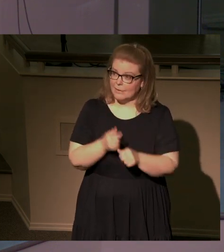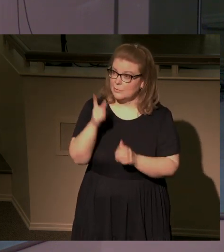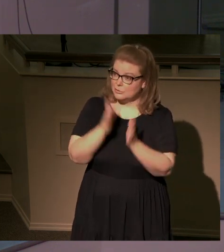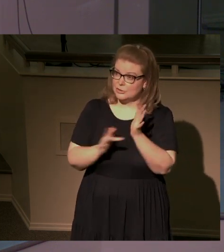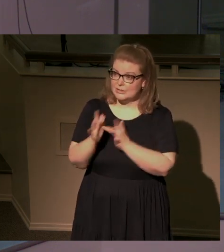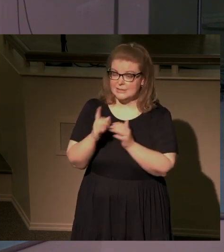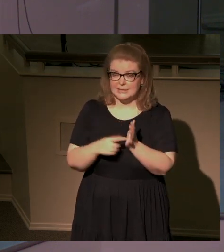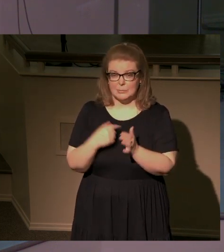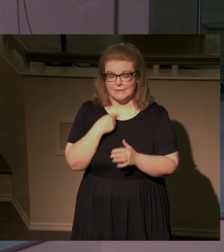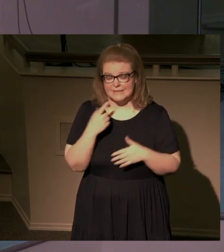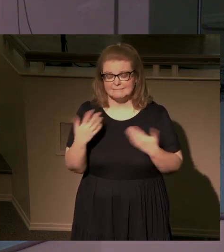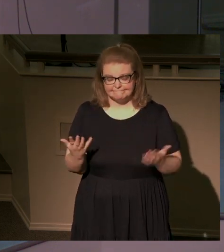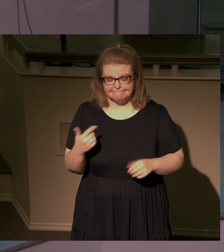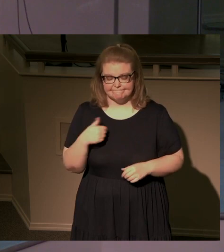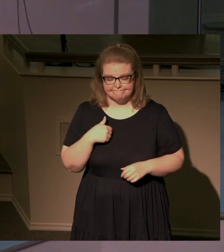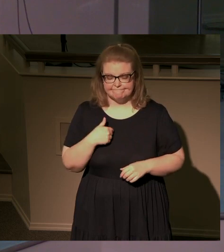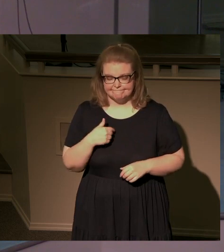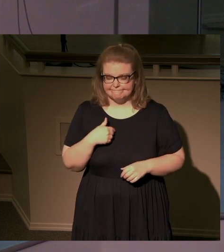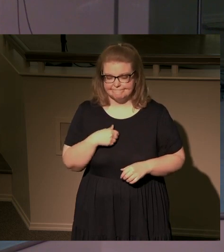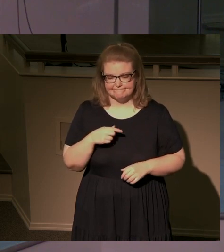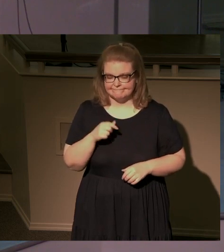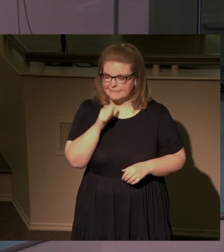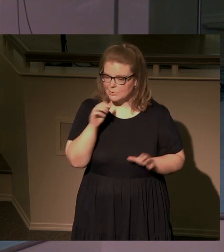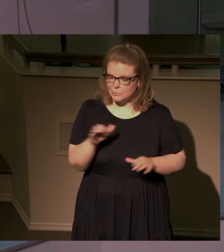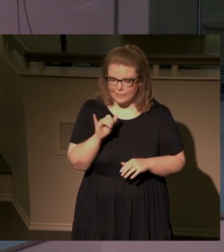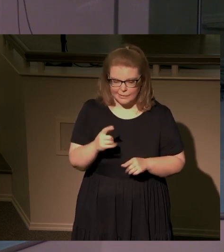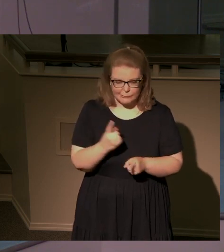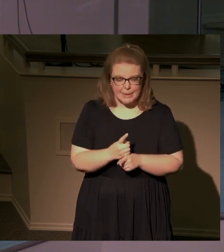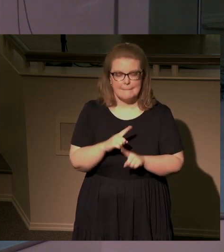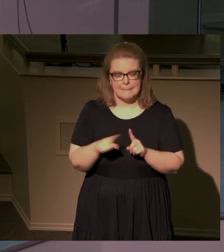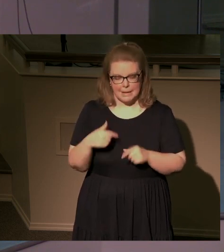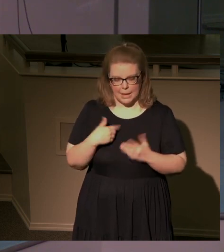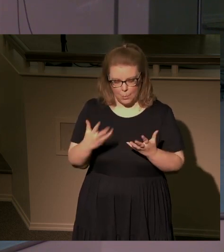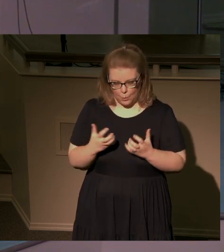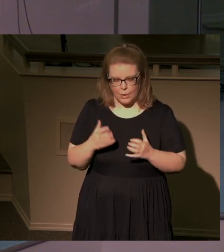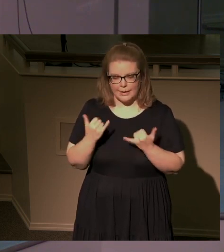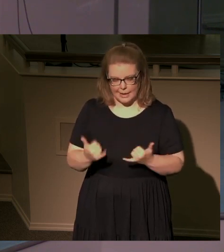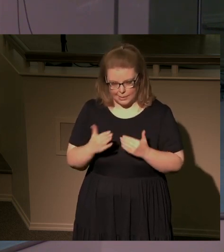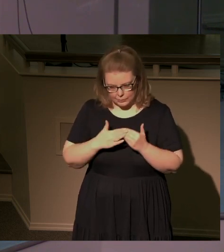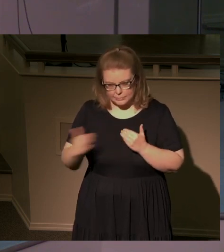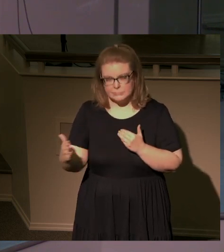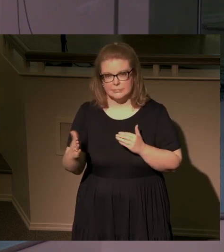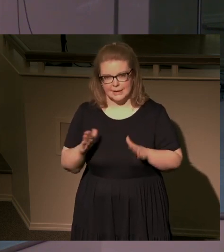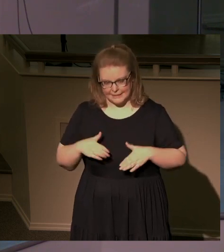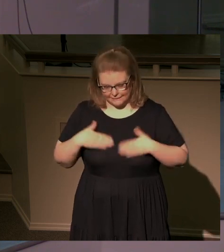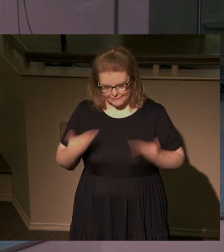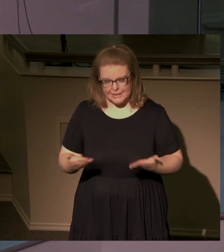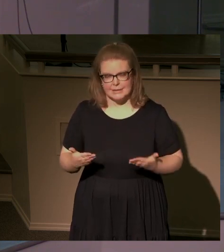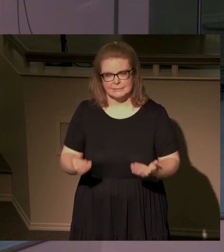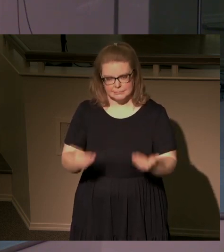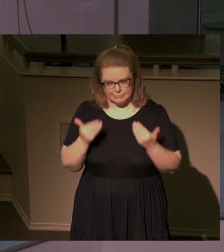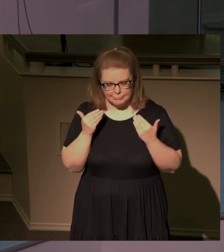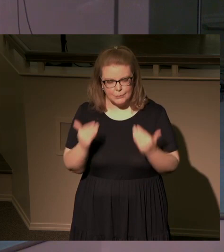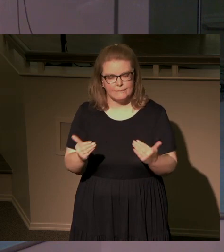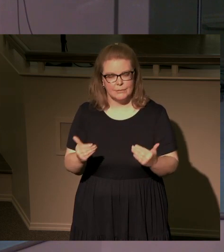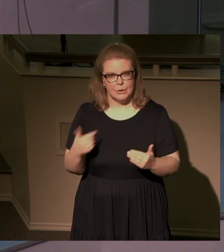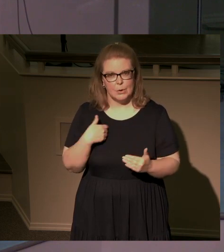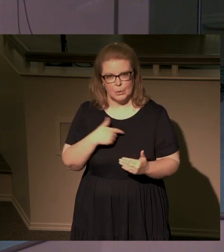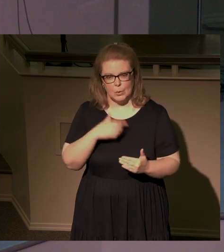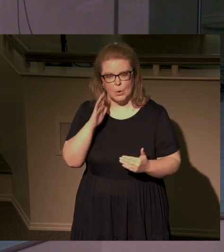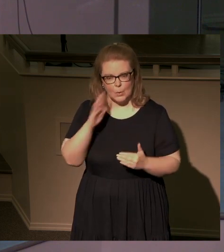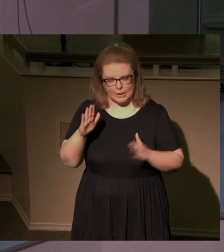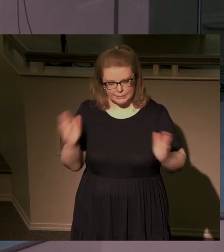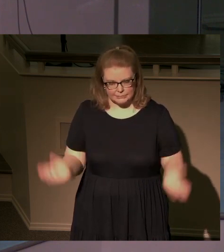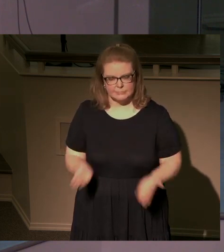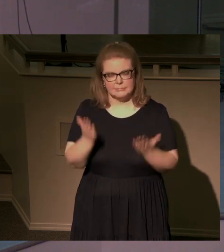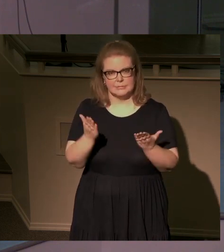sometimes we have to say, you know, we hadn't been there and we hadn't done that, but we're going to. And it's time for us to confess and move on. We're going to elevate the